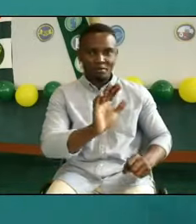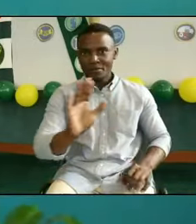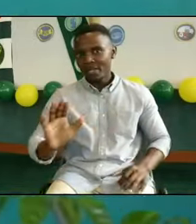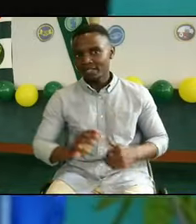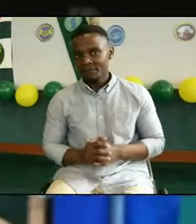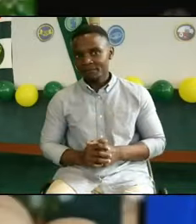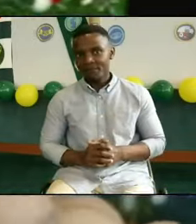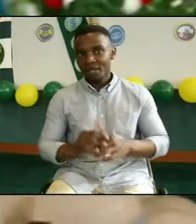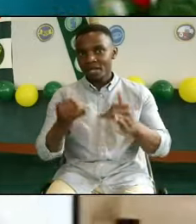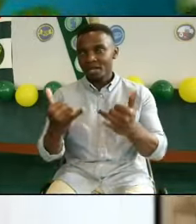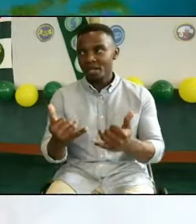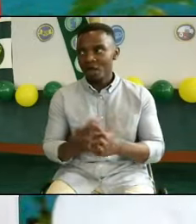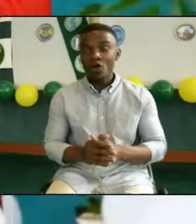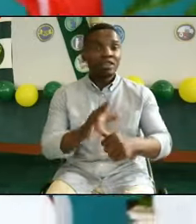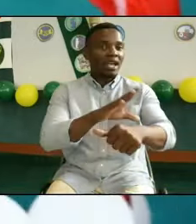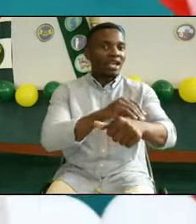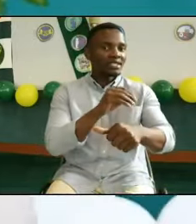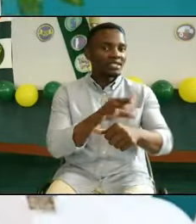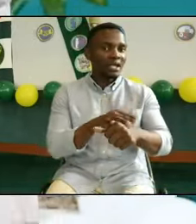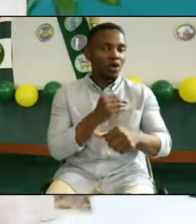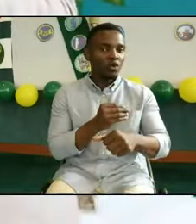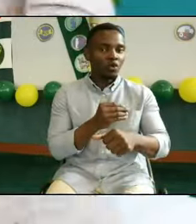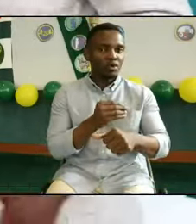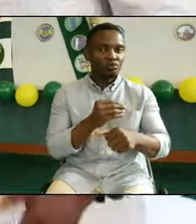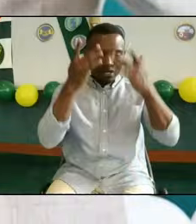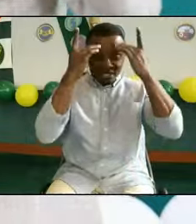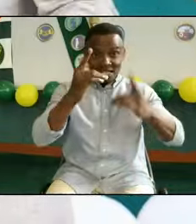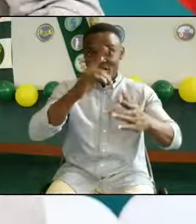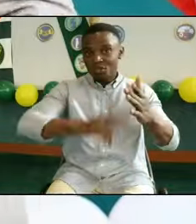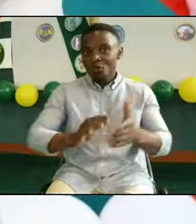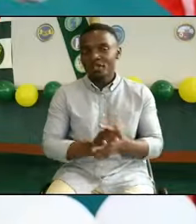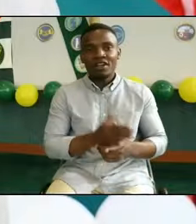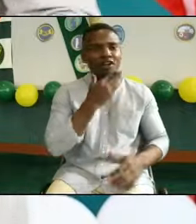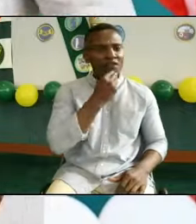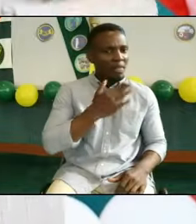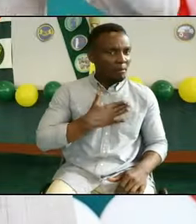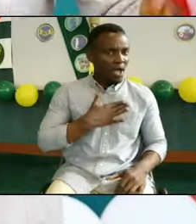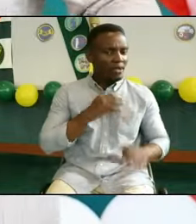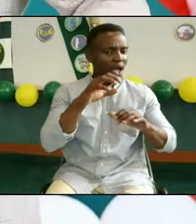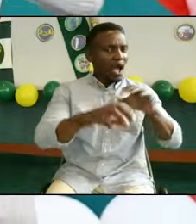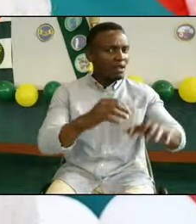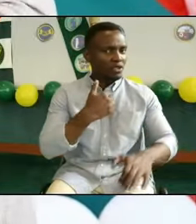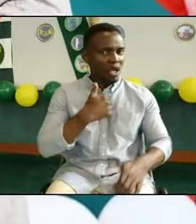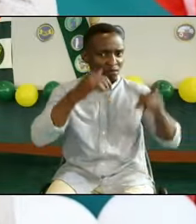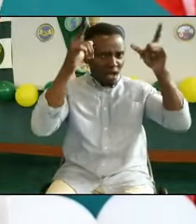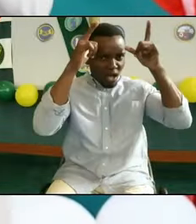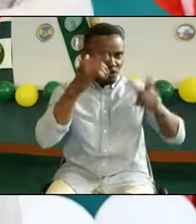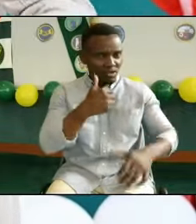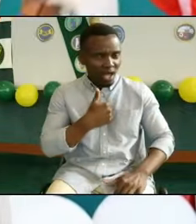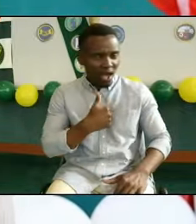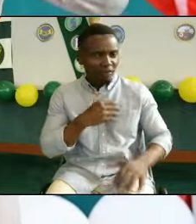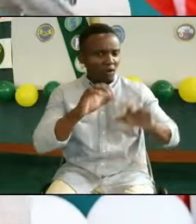So, Esau decided that my father has animals, my father has livestock, my father has